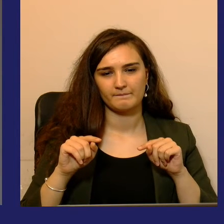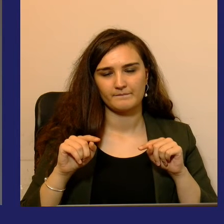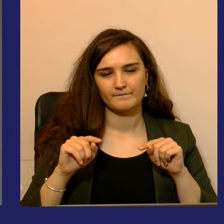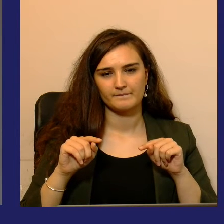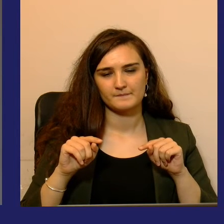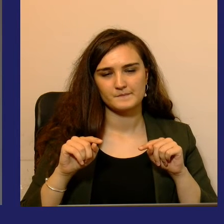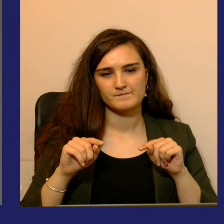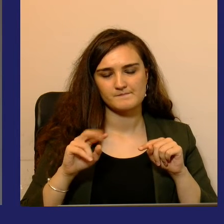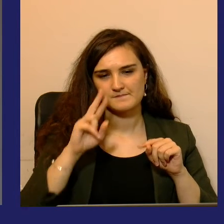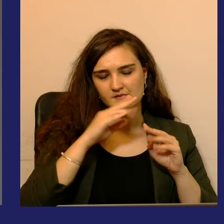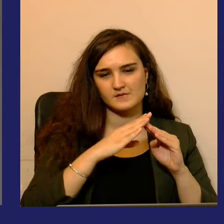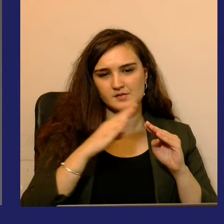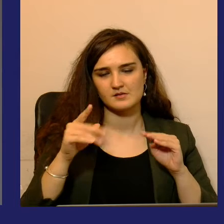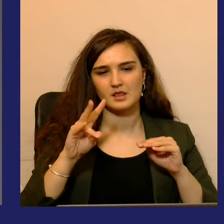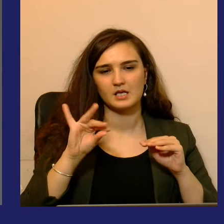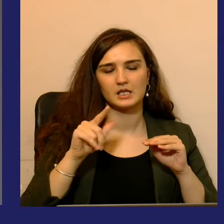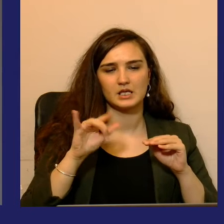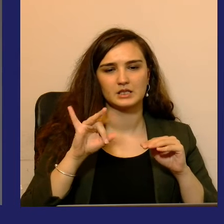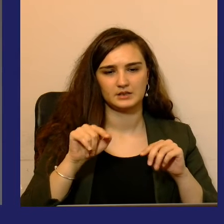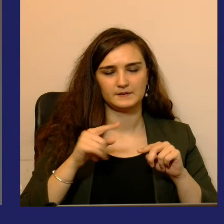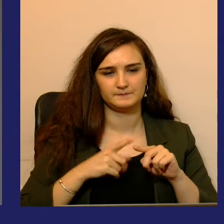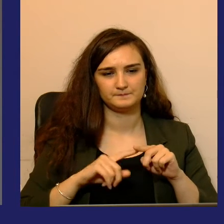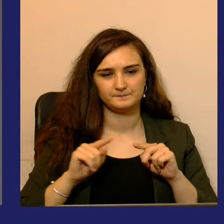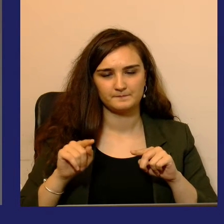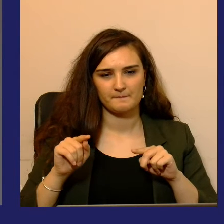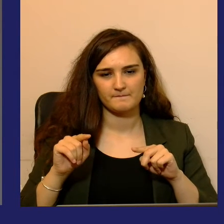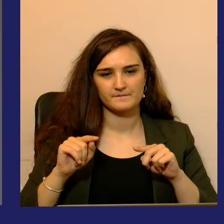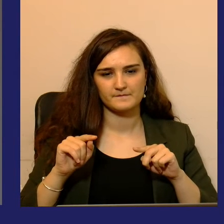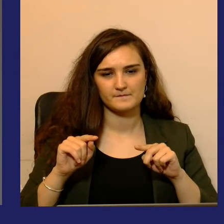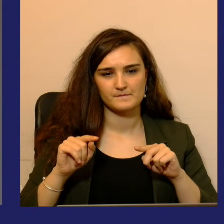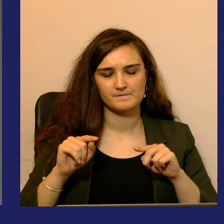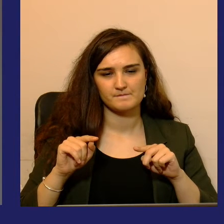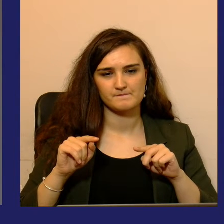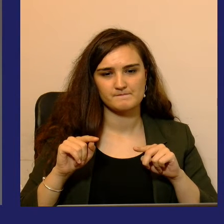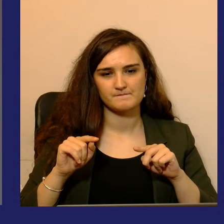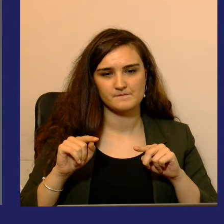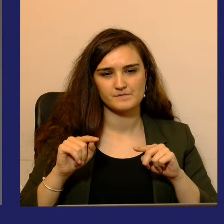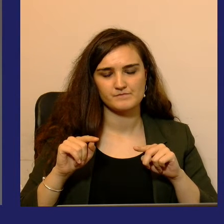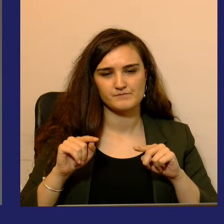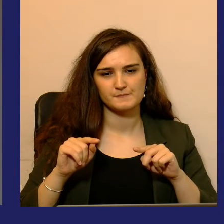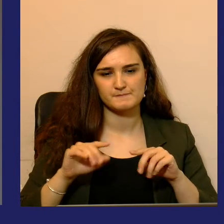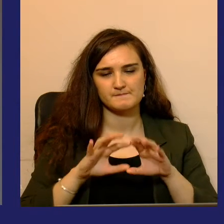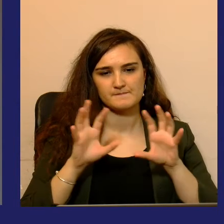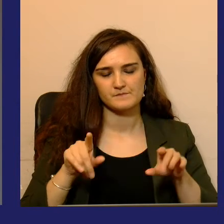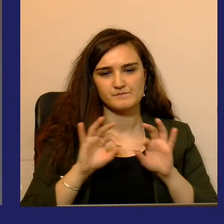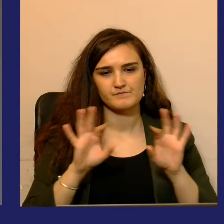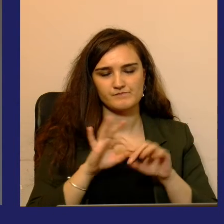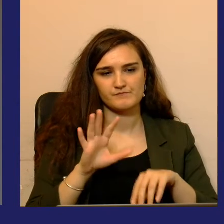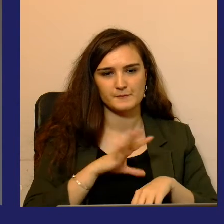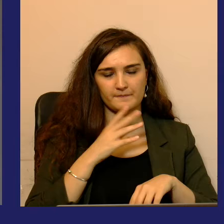the president had announced that cash payments for COVID-19 would be made through the National Social